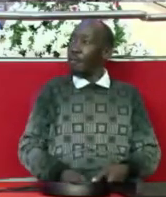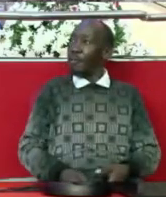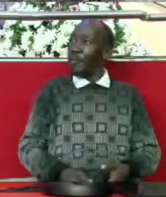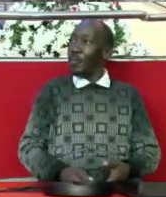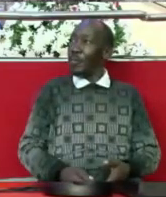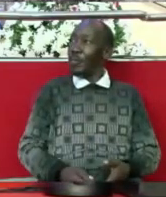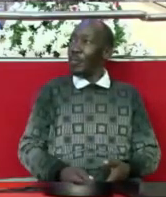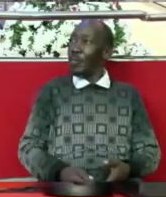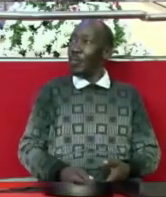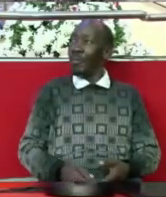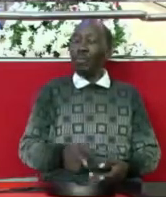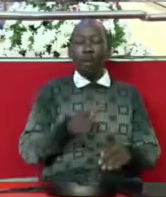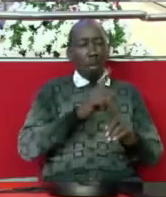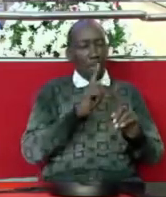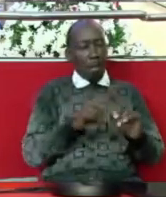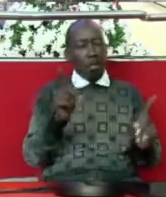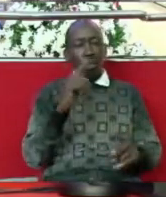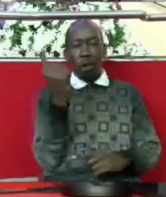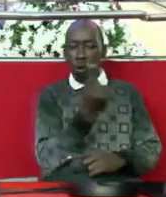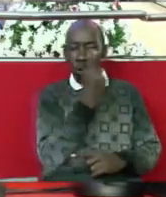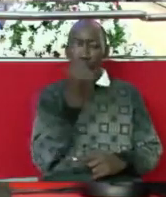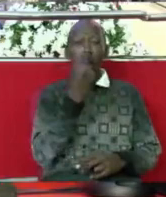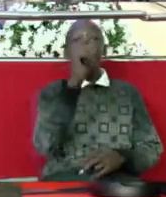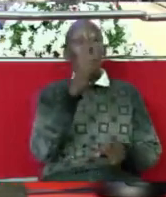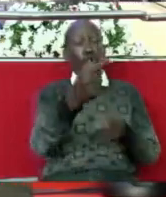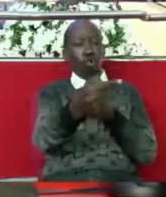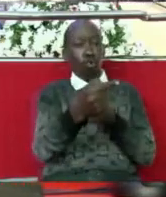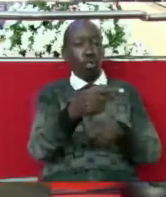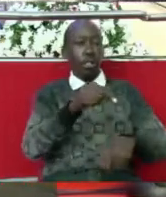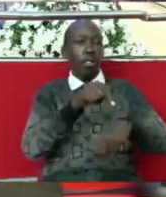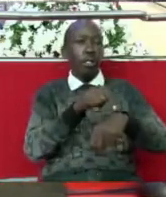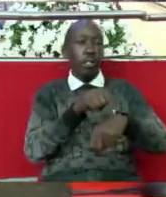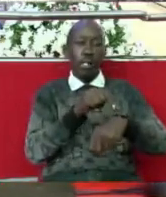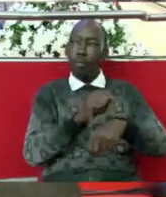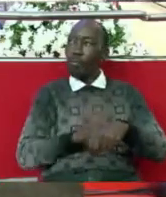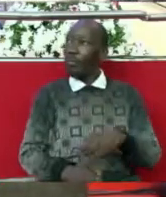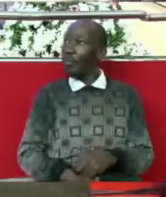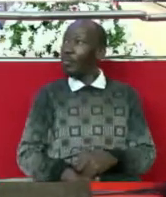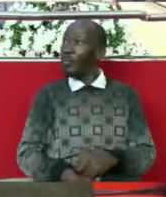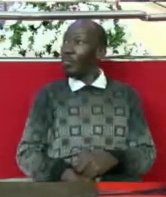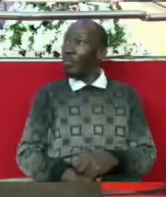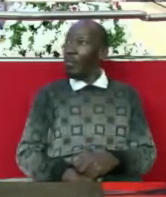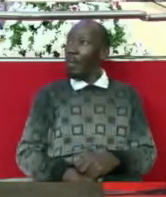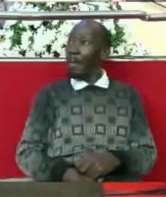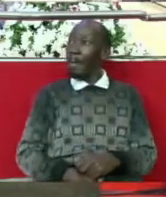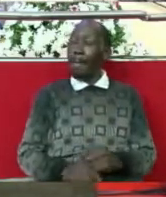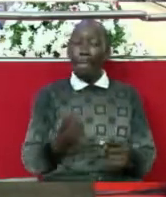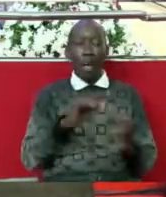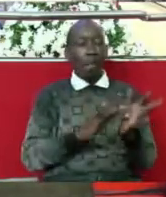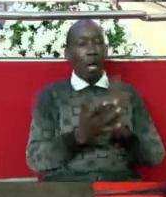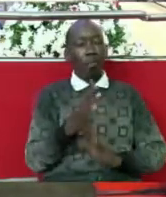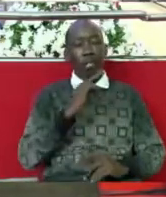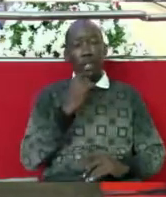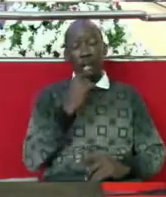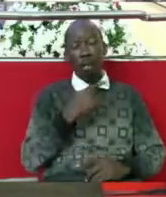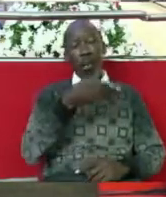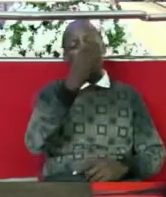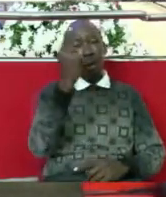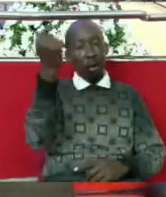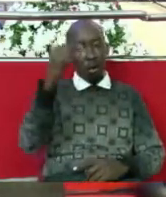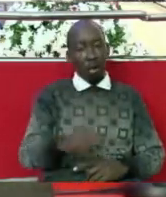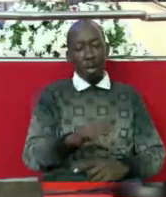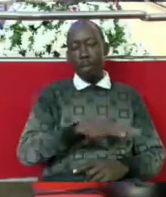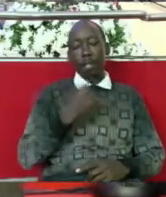loves you so much. But it's only for a season. Lakini ni kwa kipindi fulani tu. Because the Bible says that God came and